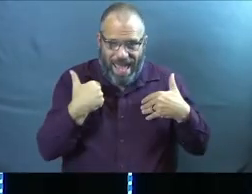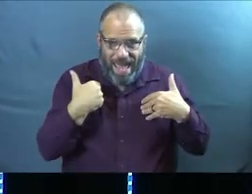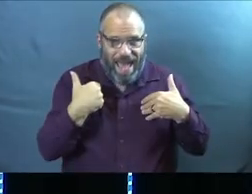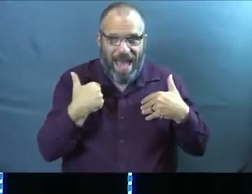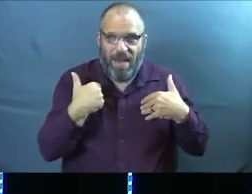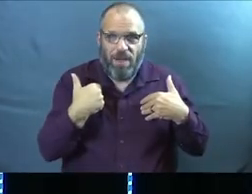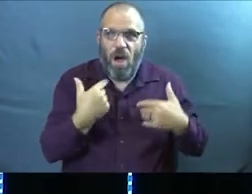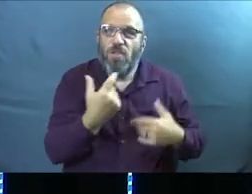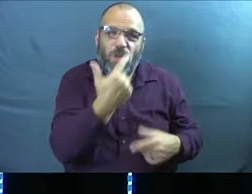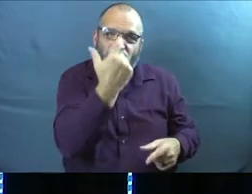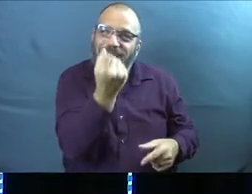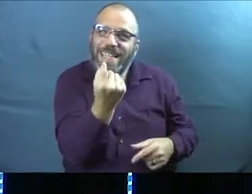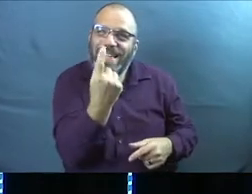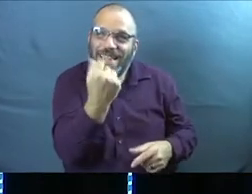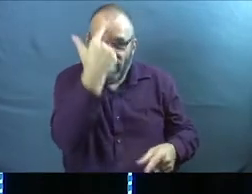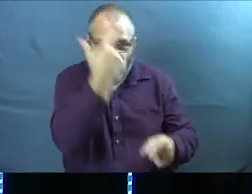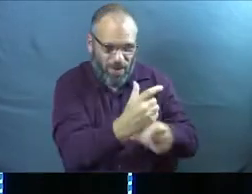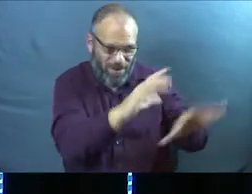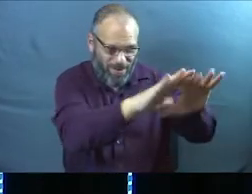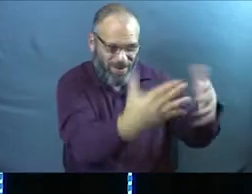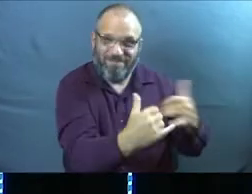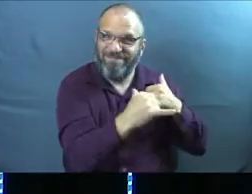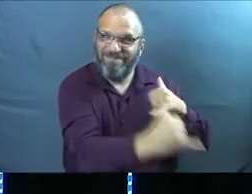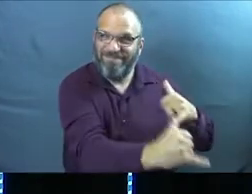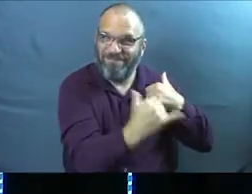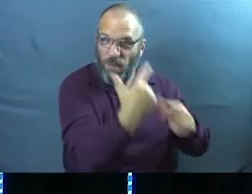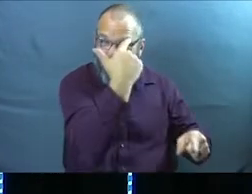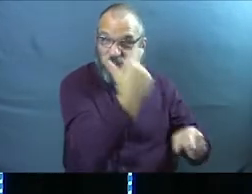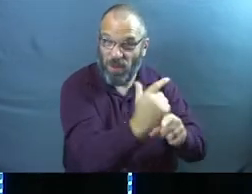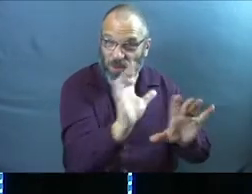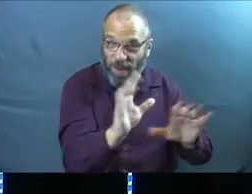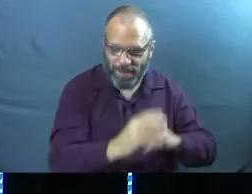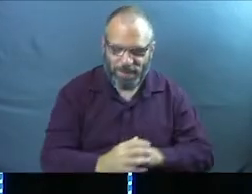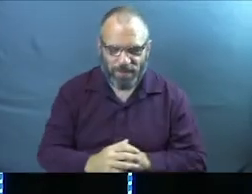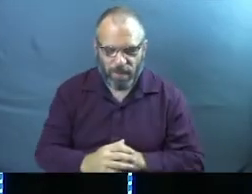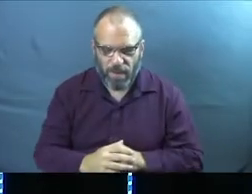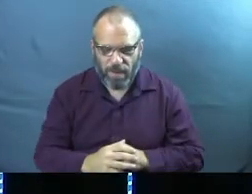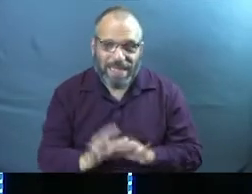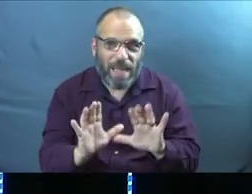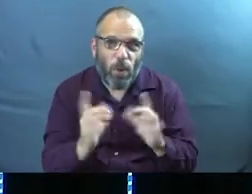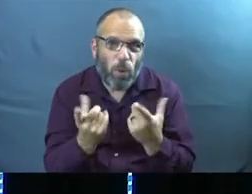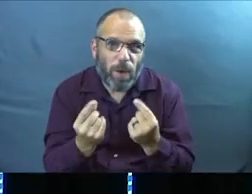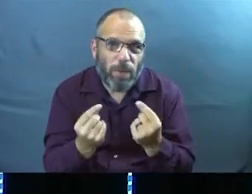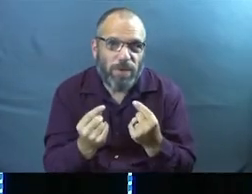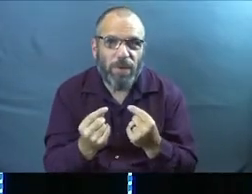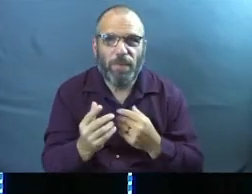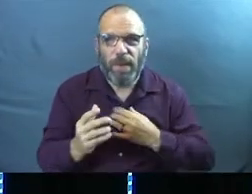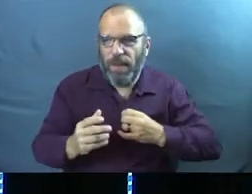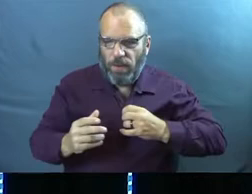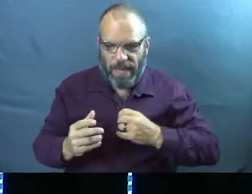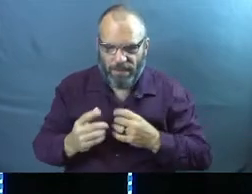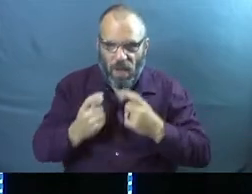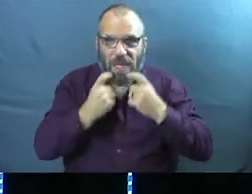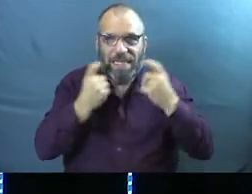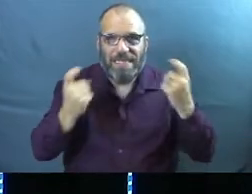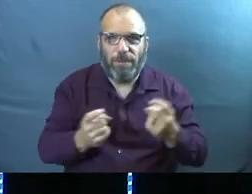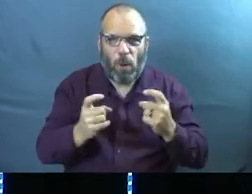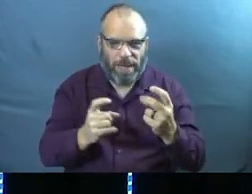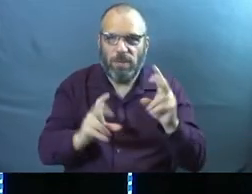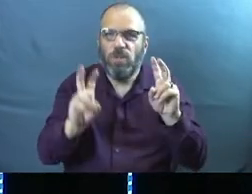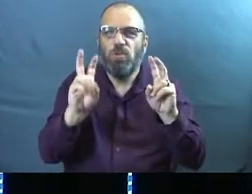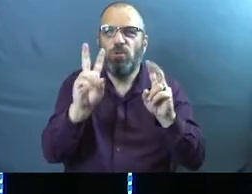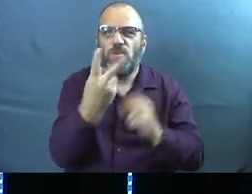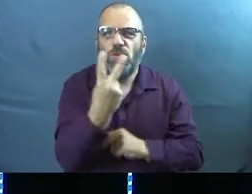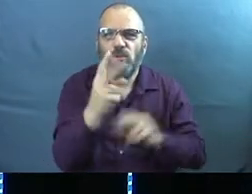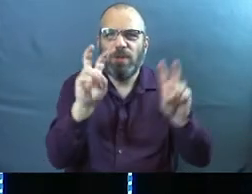those 11 brothers in us just a bit. And here's what we do. We've got this sin. I'm going to give you two categories.